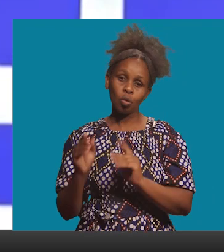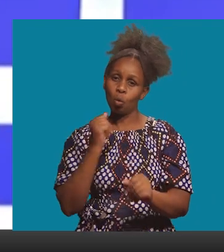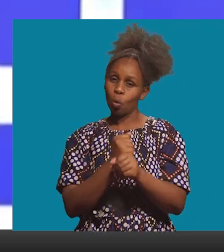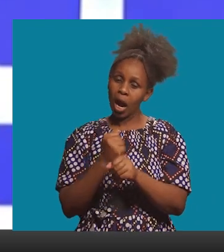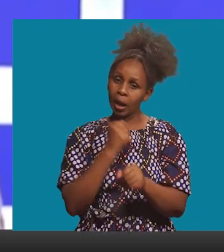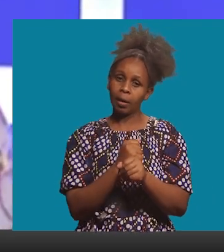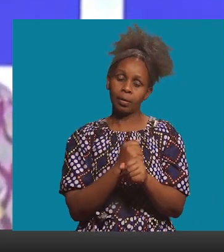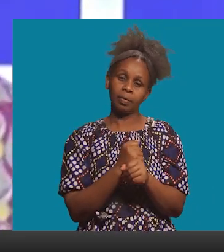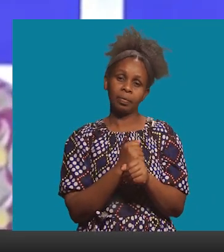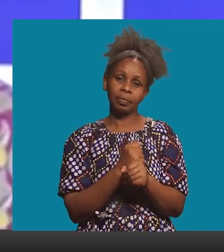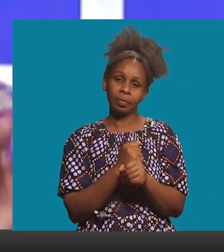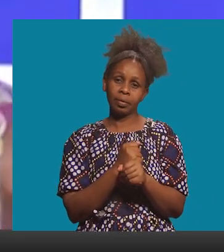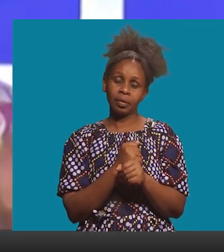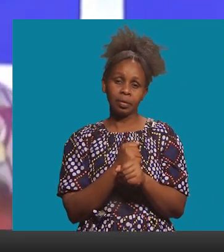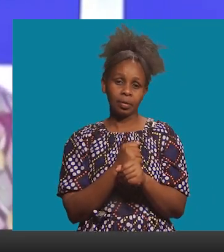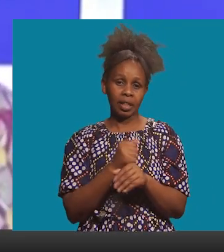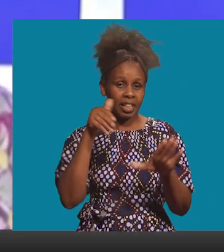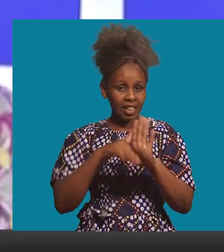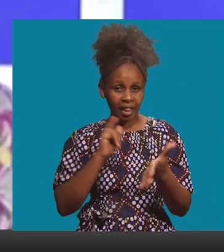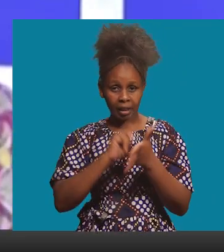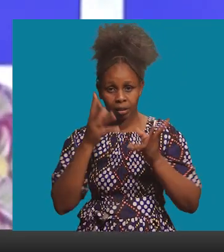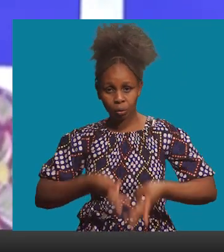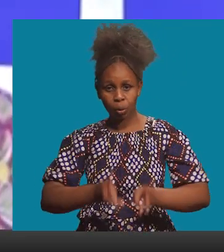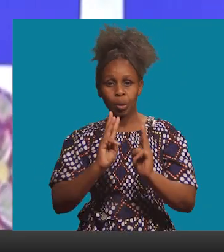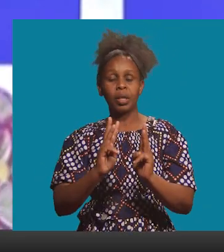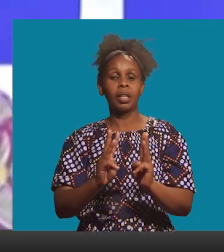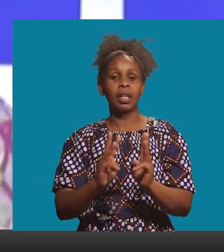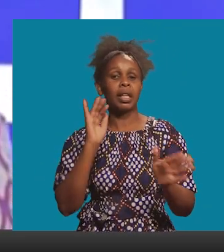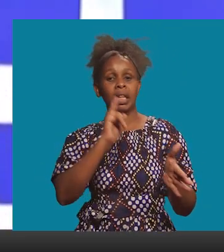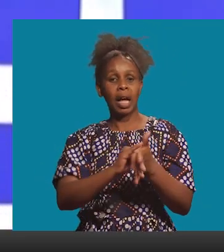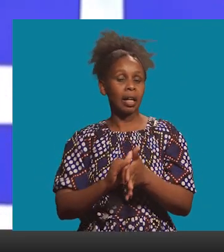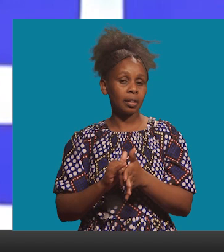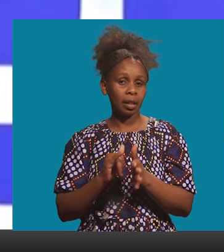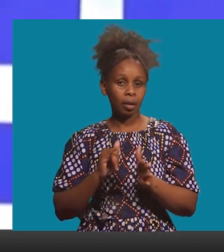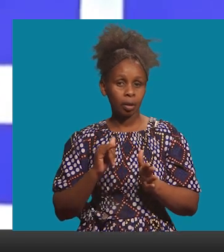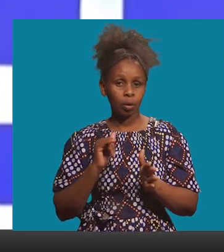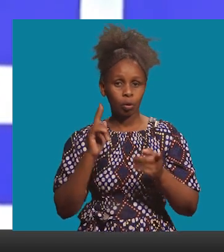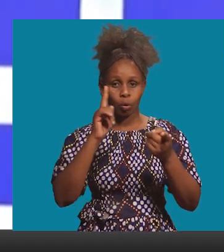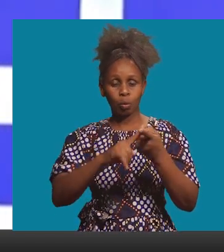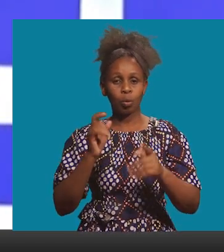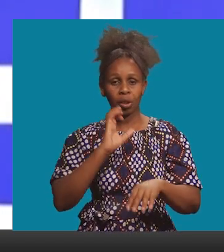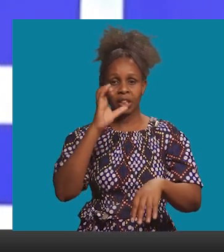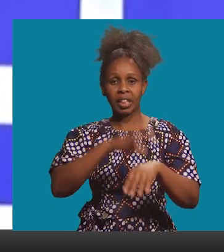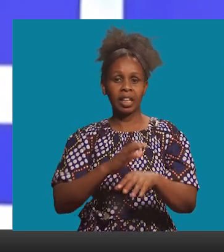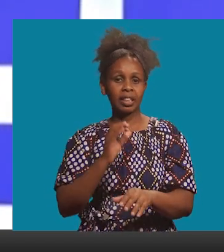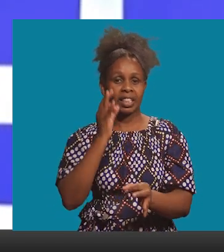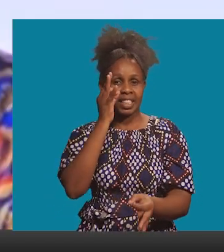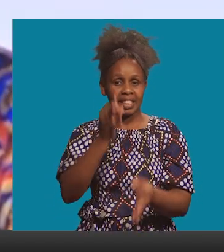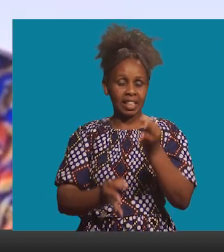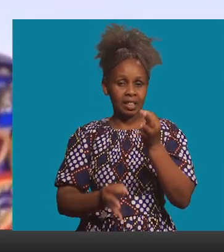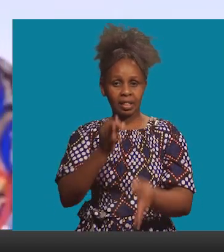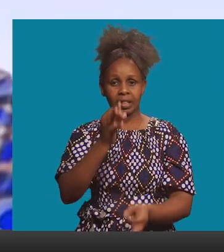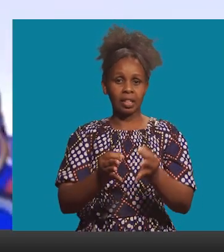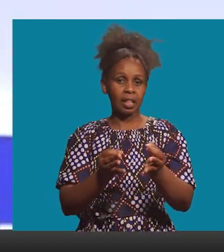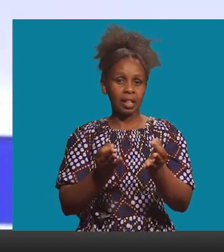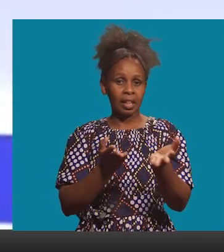kazi kwa hiyo njia, na ndivyo tuweze kupata haki. That